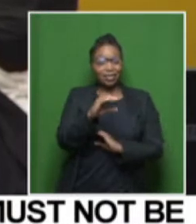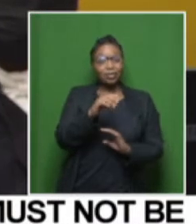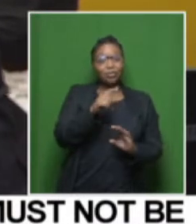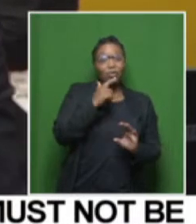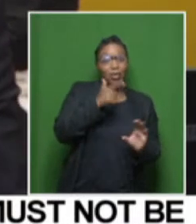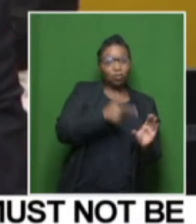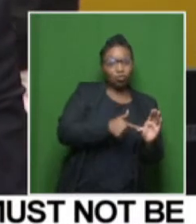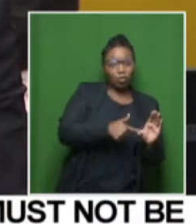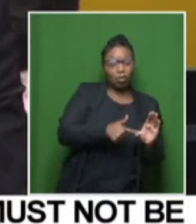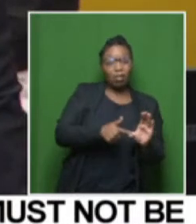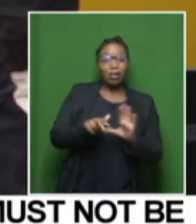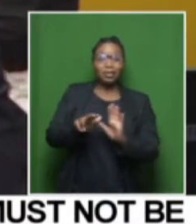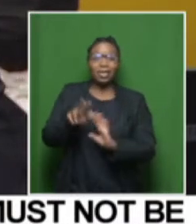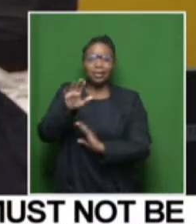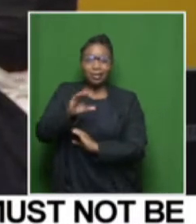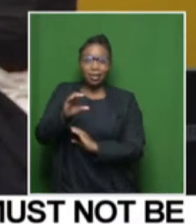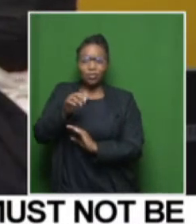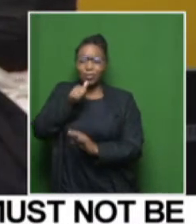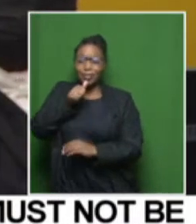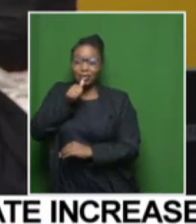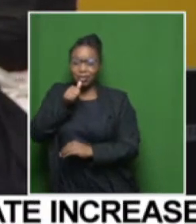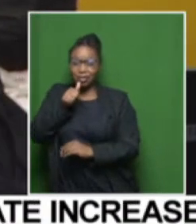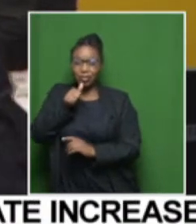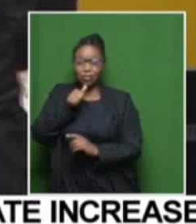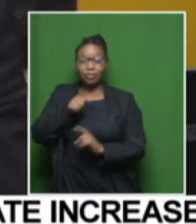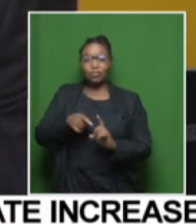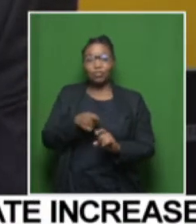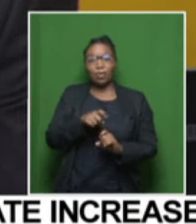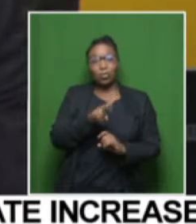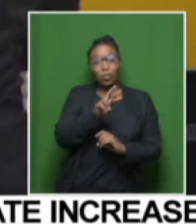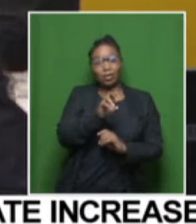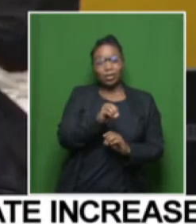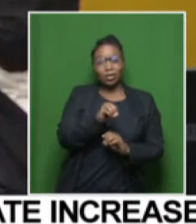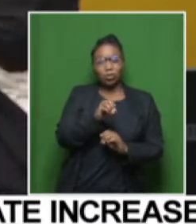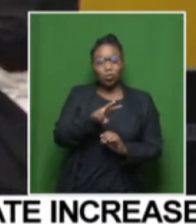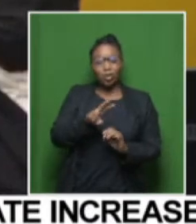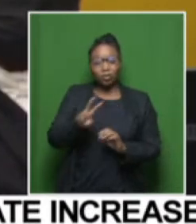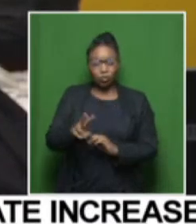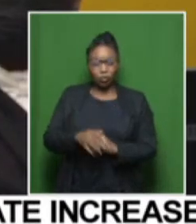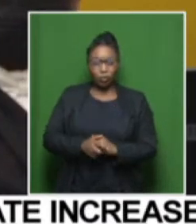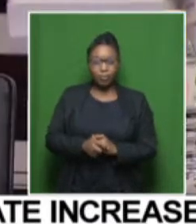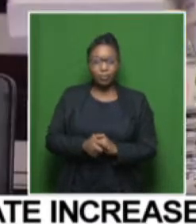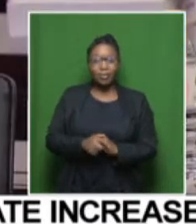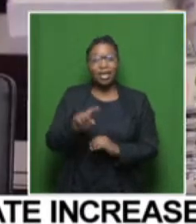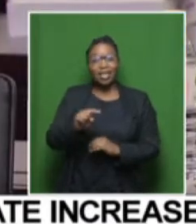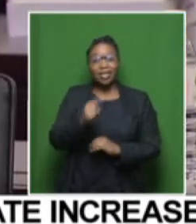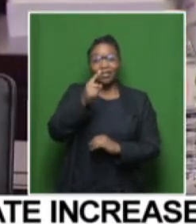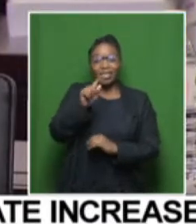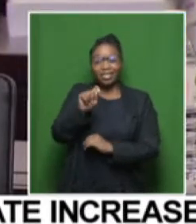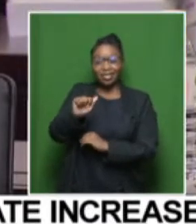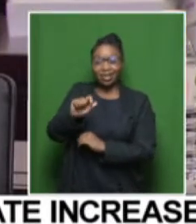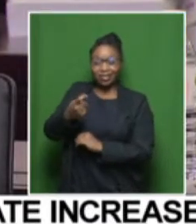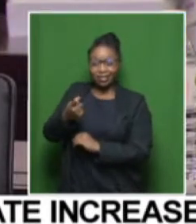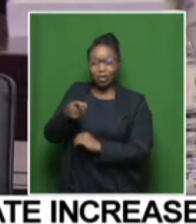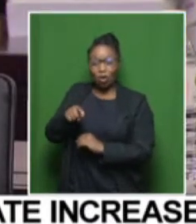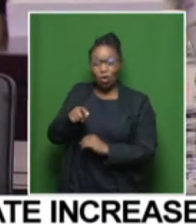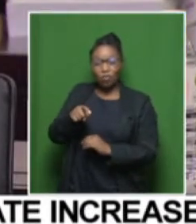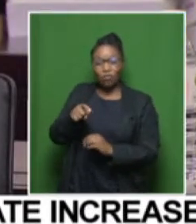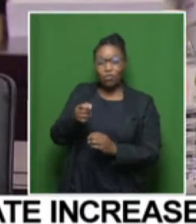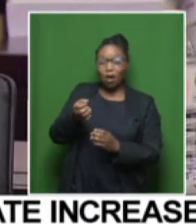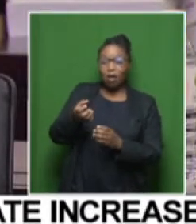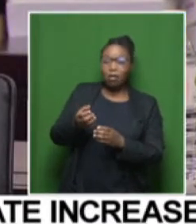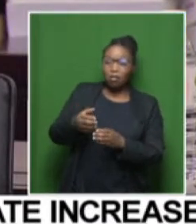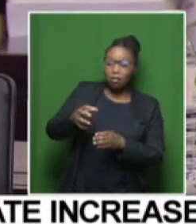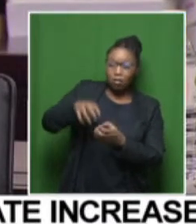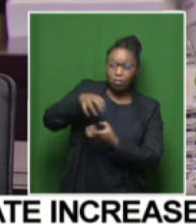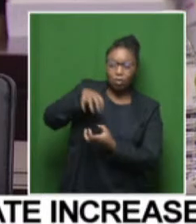from 6th of April 2022. The first phase of the carbon tax with substantial